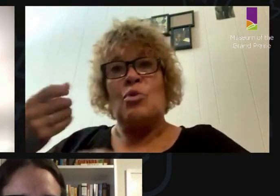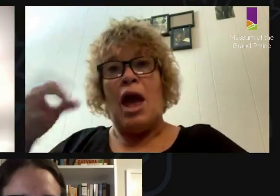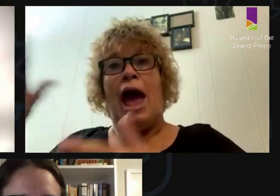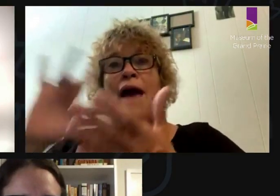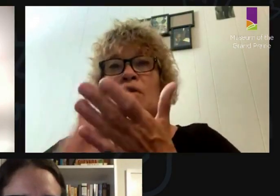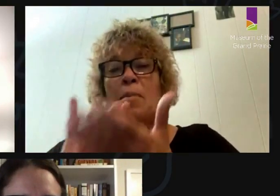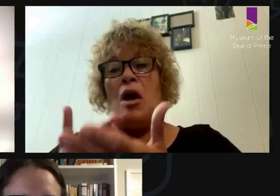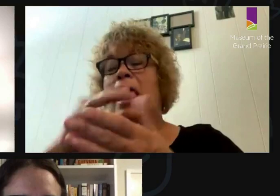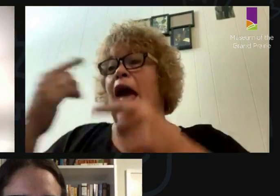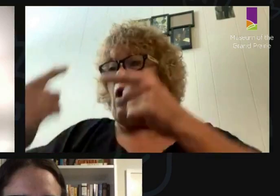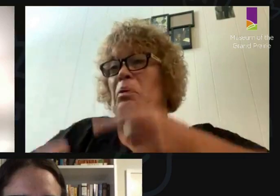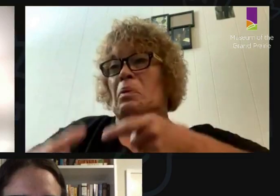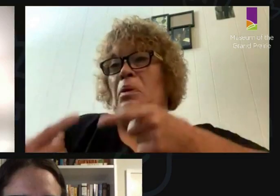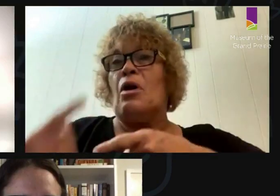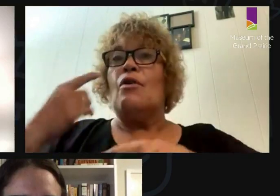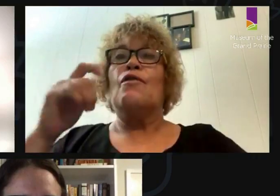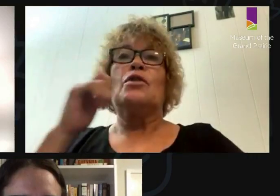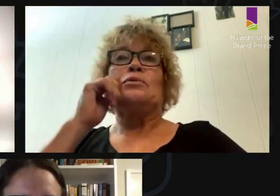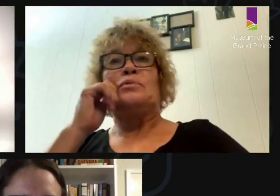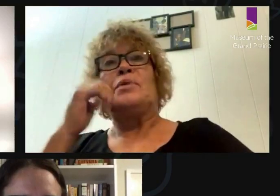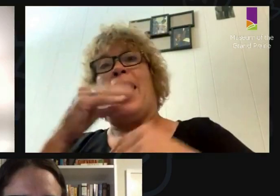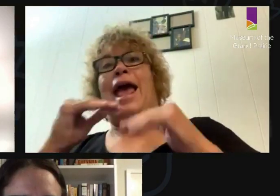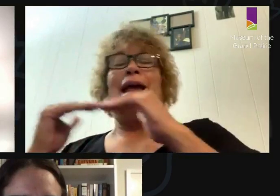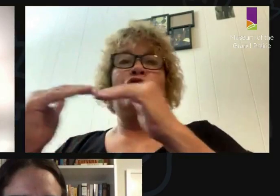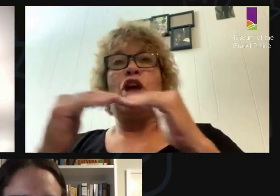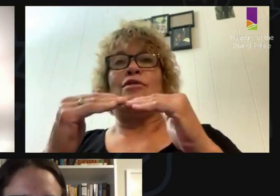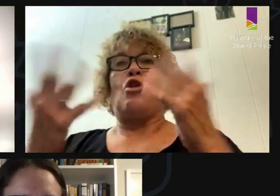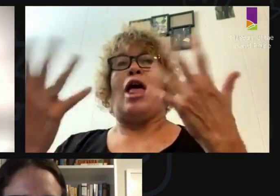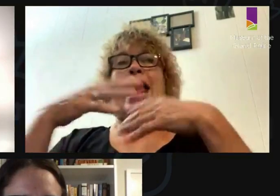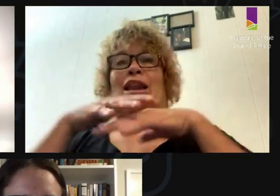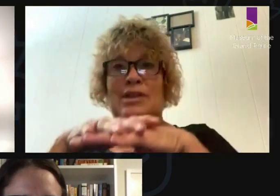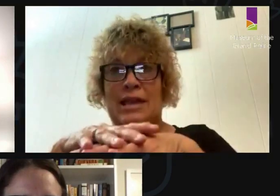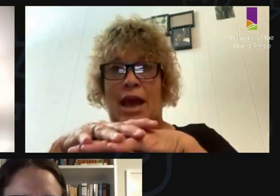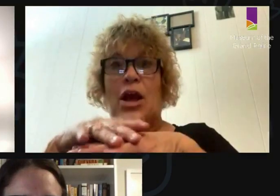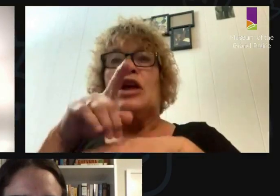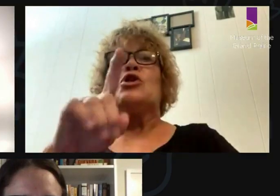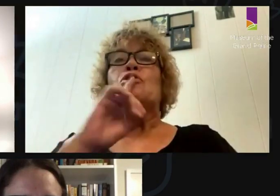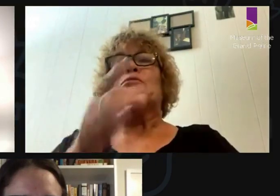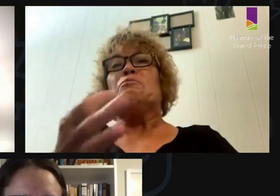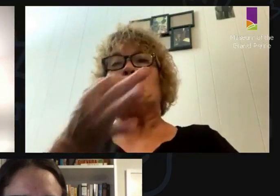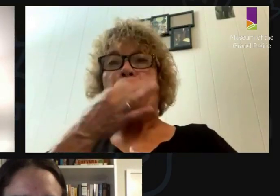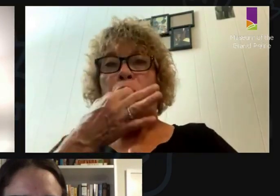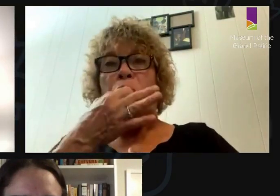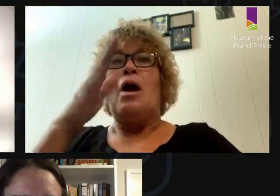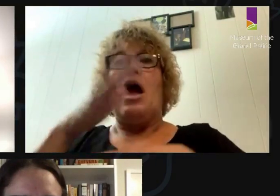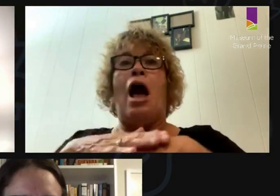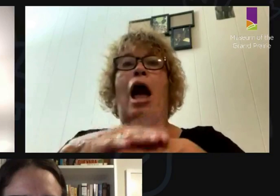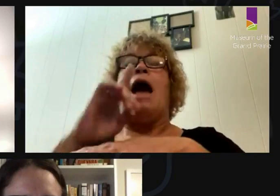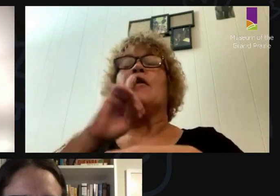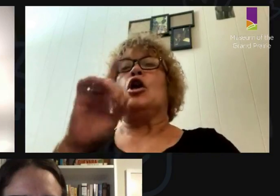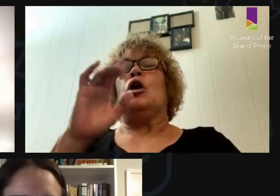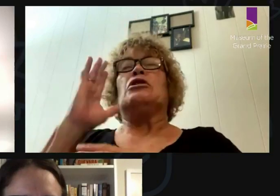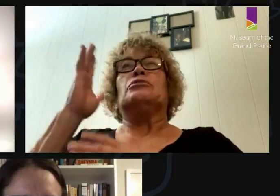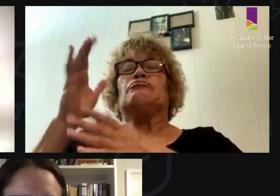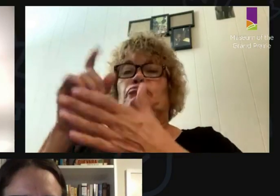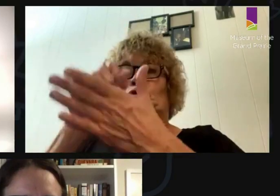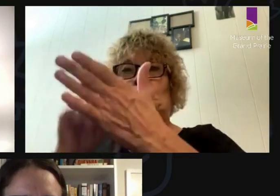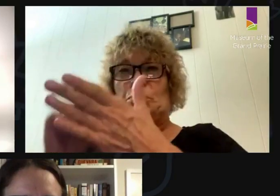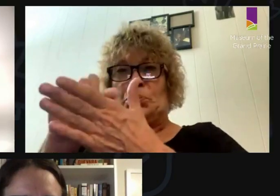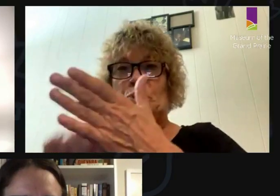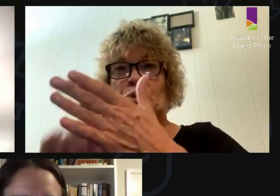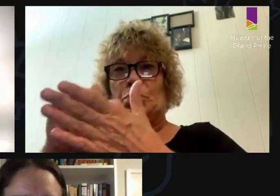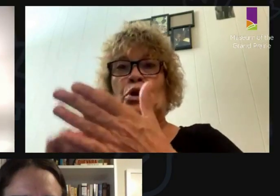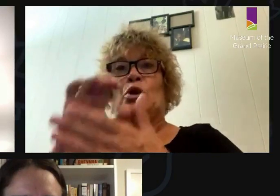struggles for racial and reproductive justice intersect. She is an expert on eugenic sterilization, co-director of